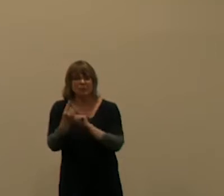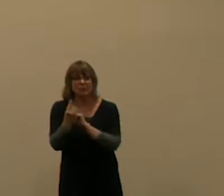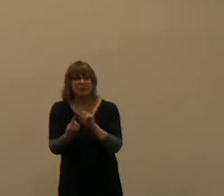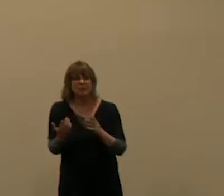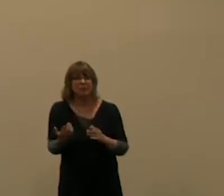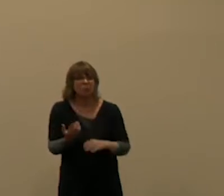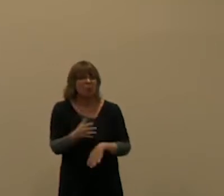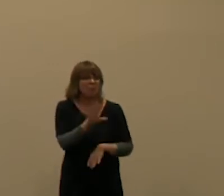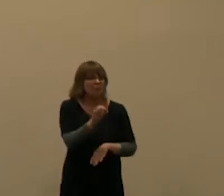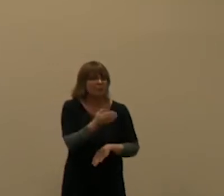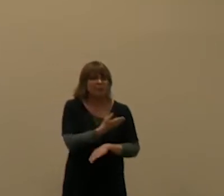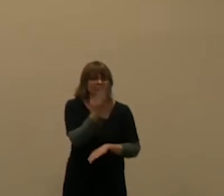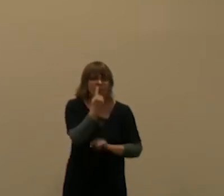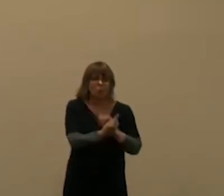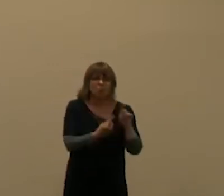no meeting Monday.